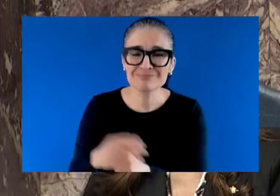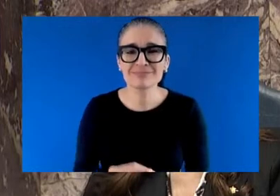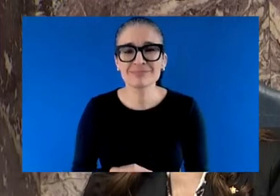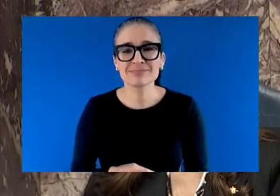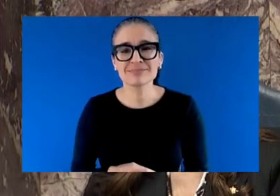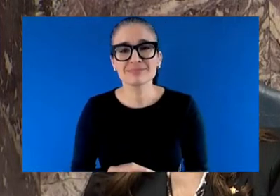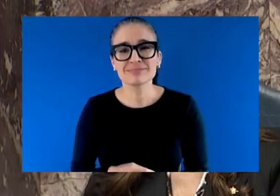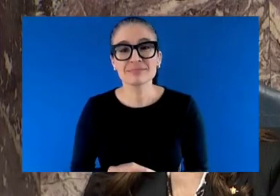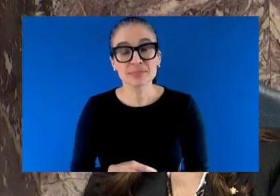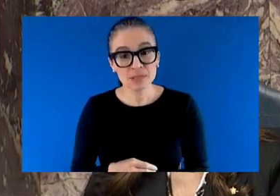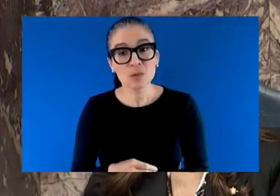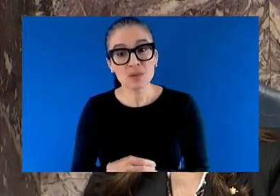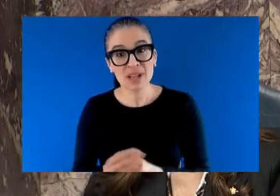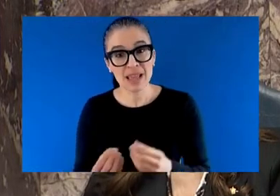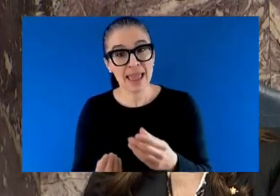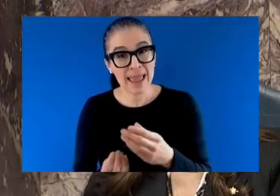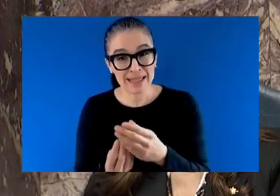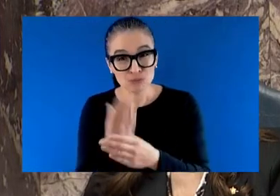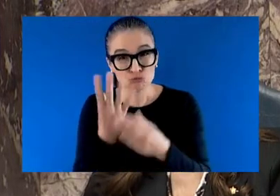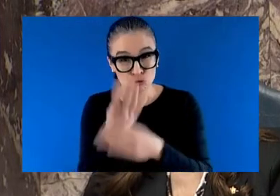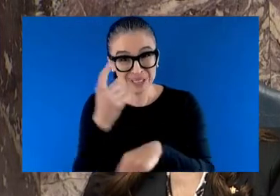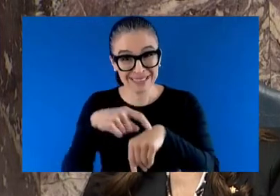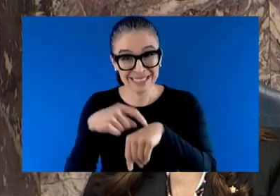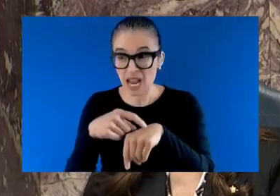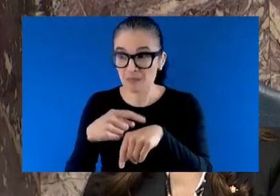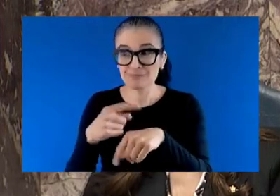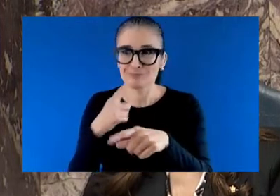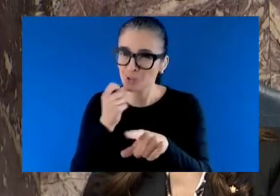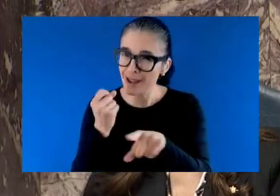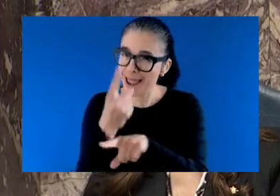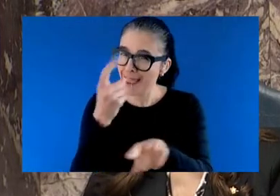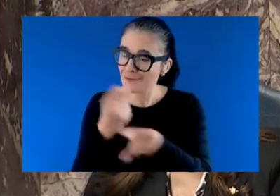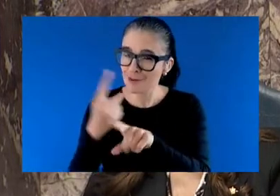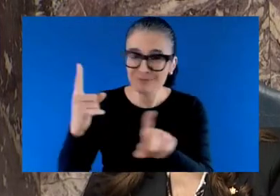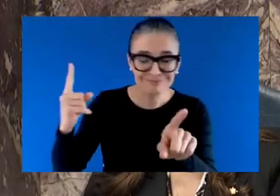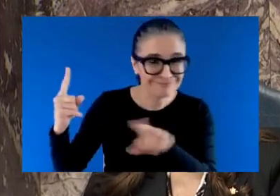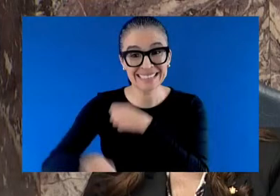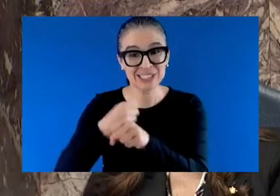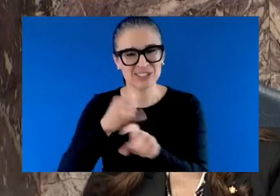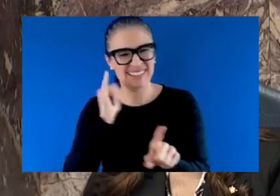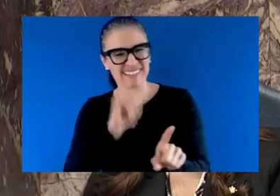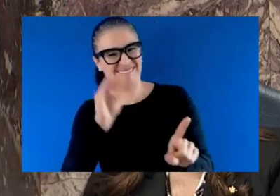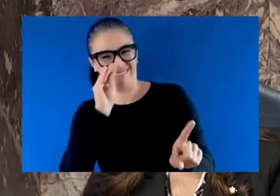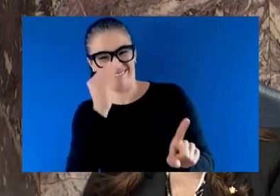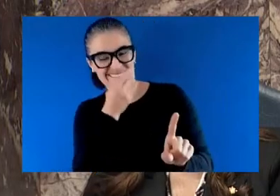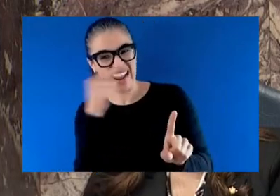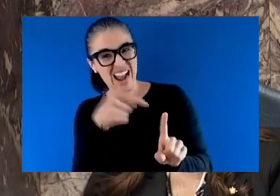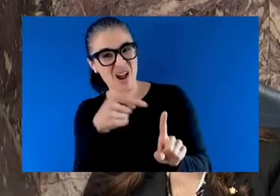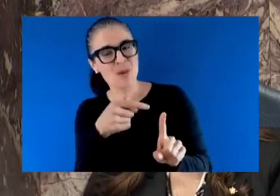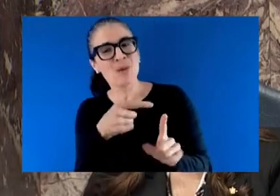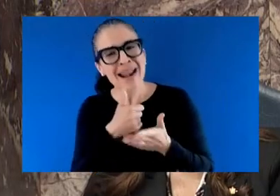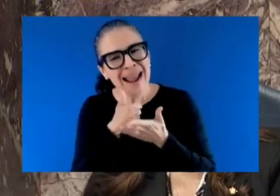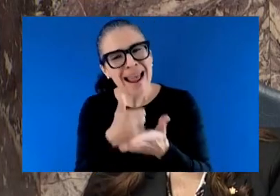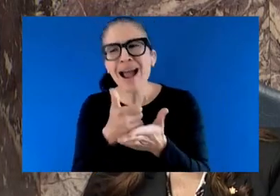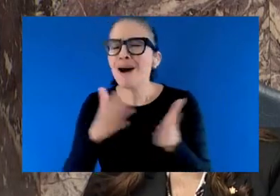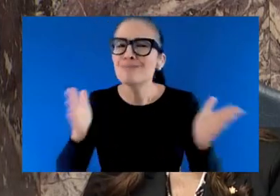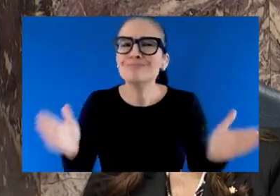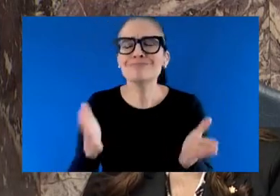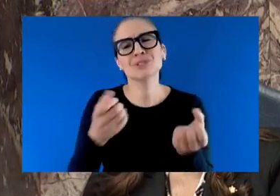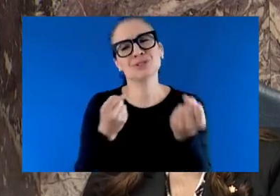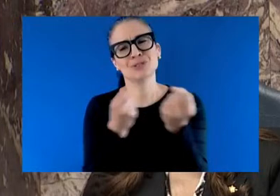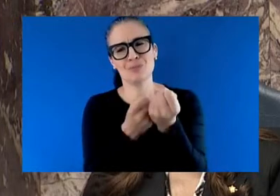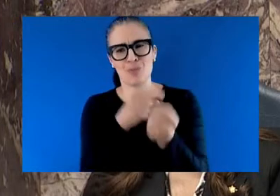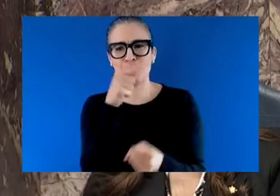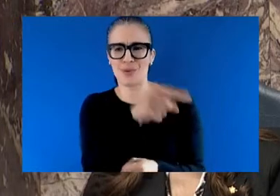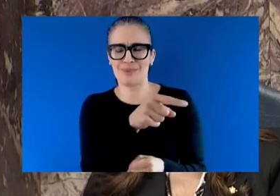Canadian Cancer Society has used the daffodil to encourage all of us to do our part. In Cancer Society, now is the time